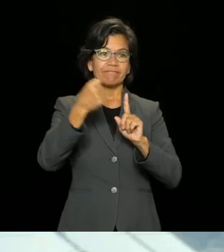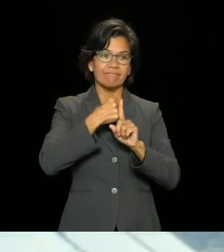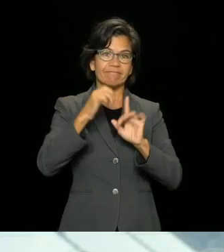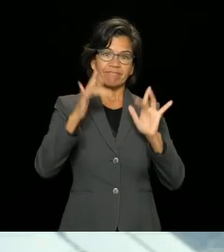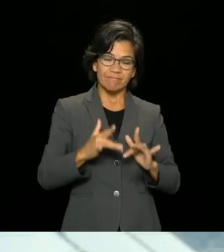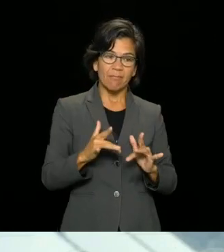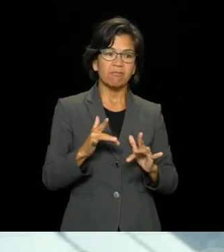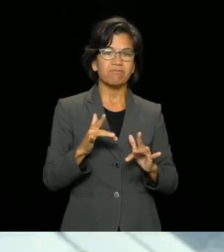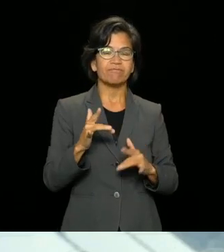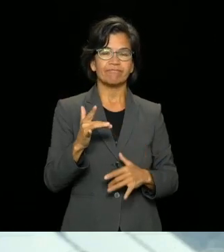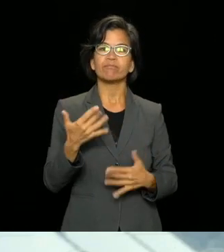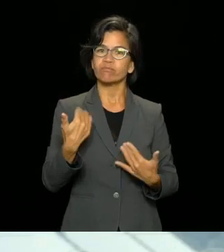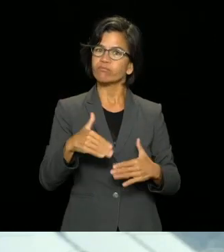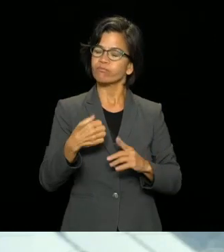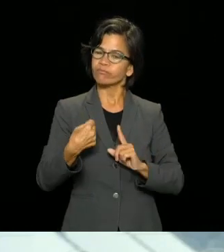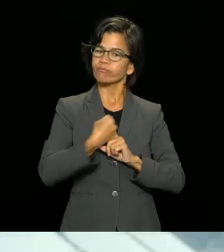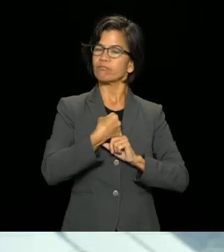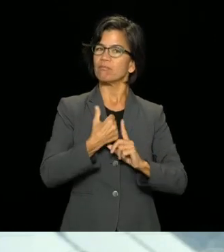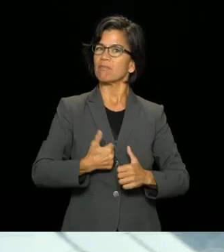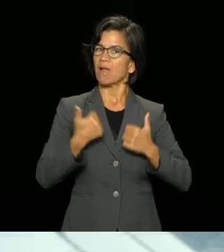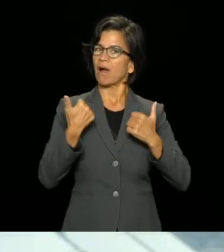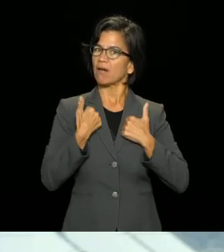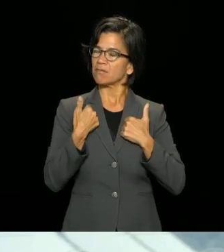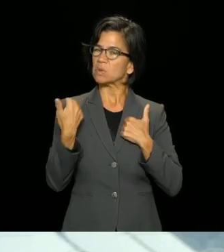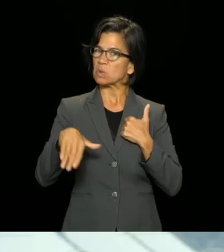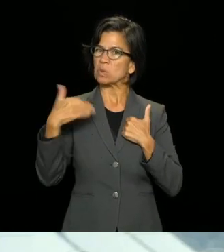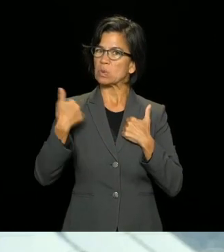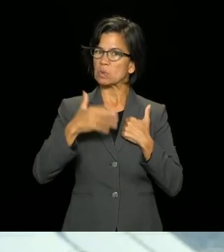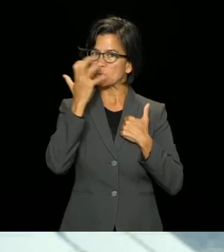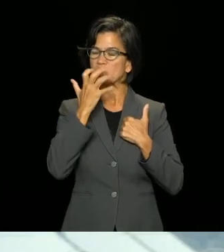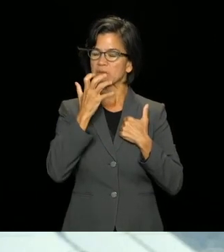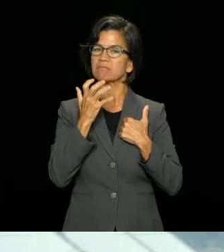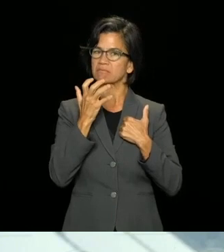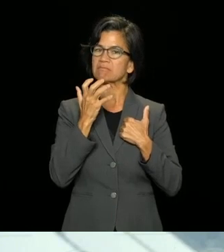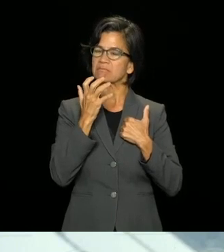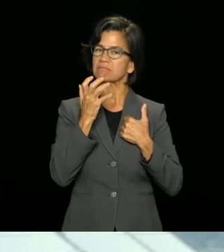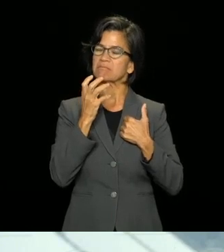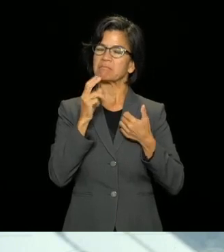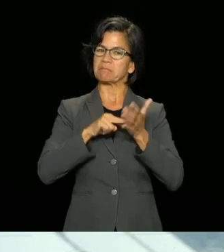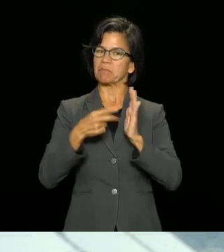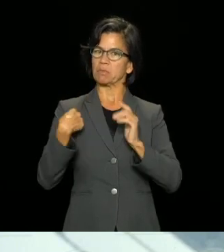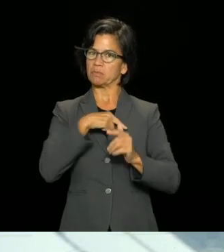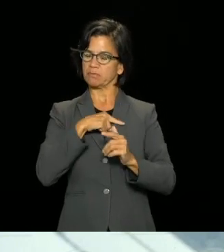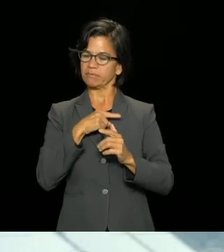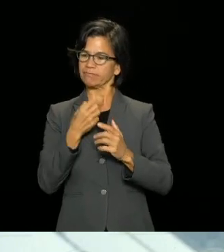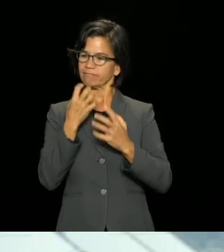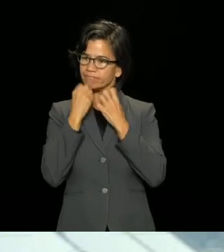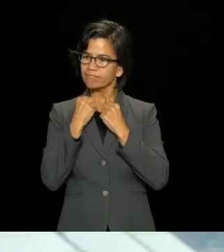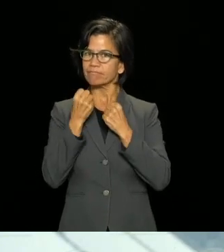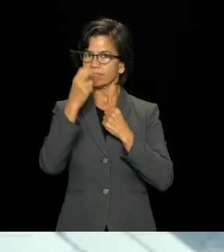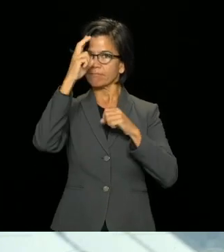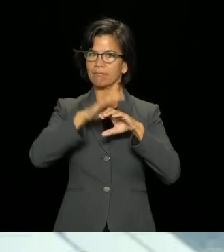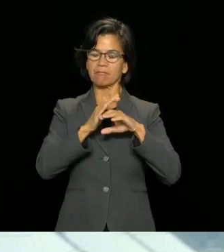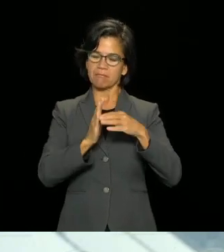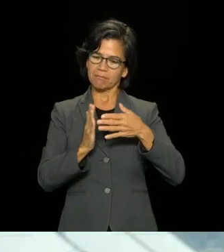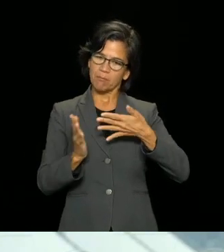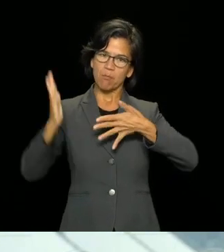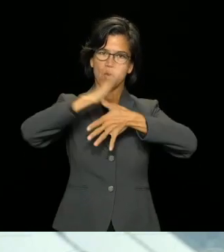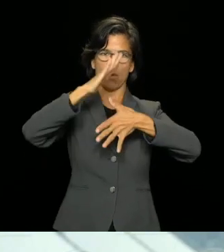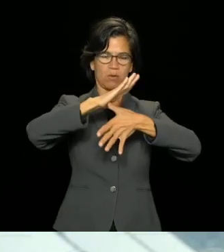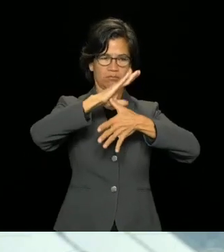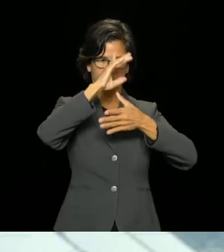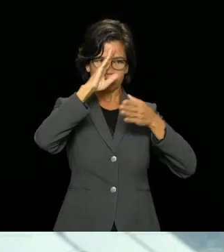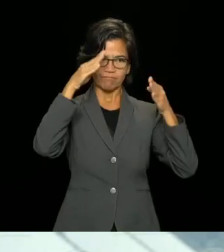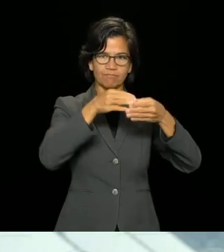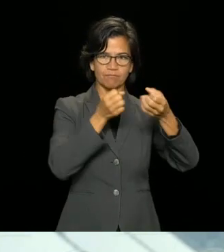children, and all British Columbians is a priority for myself and this government. That's why we've increased funding within the sector